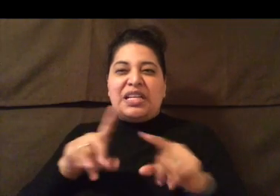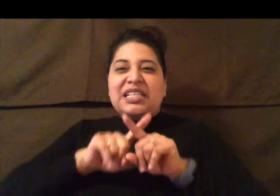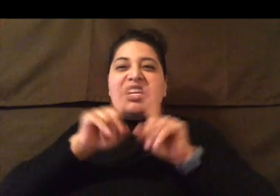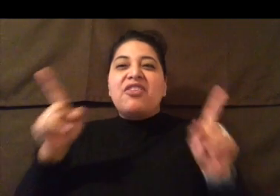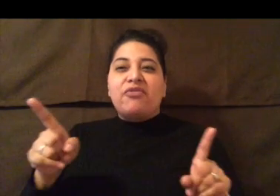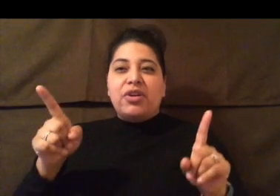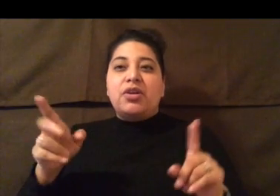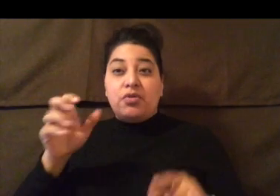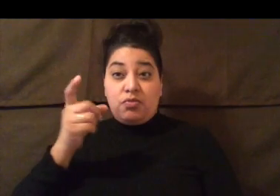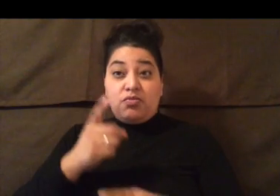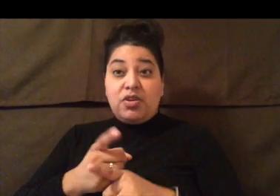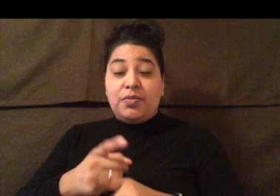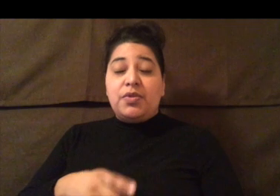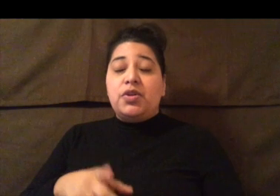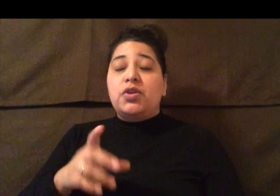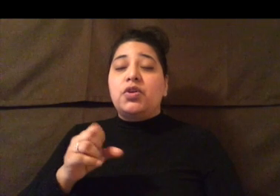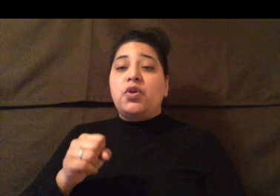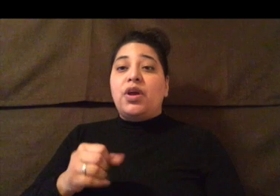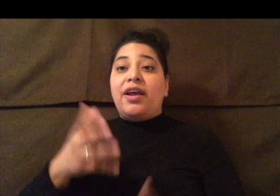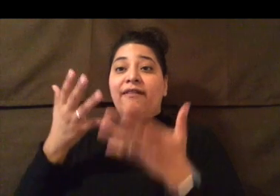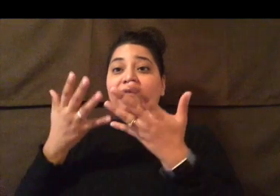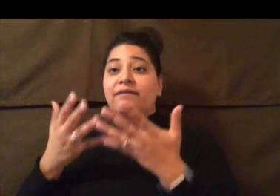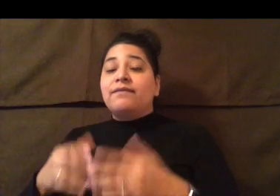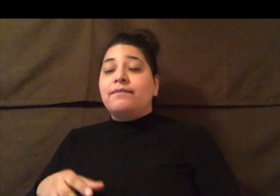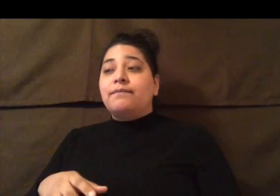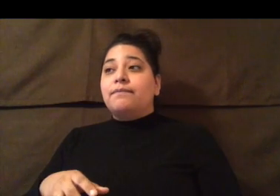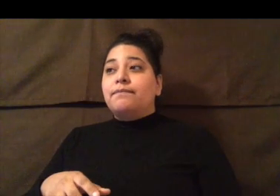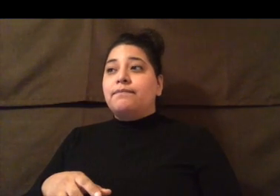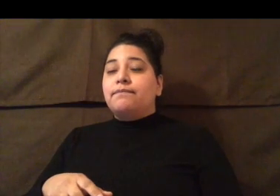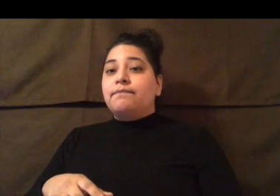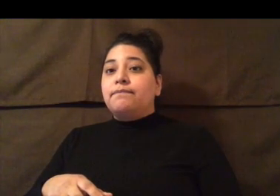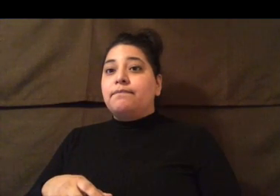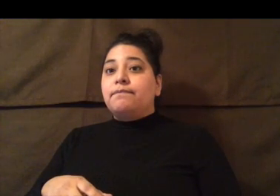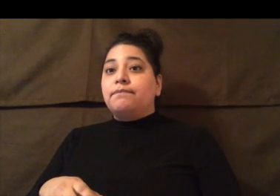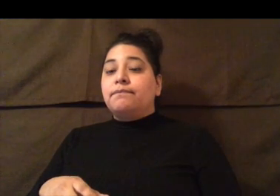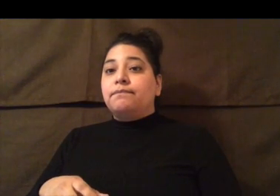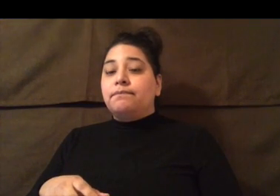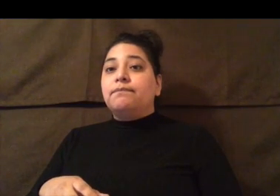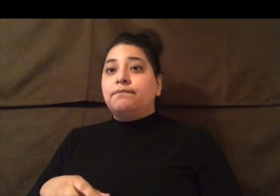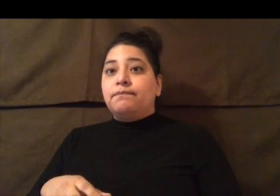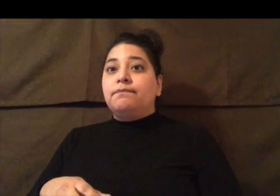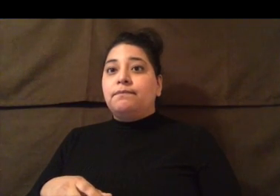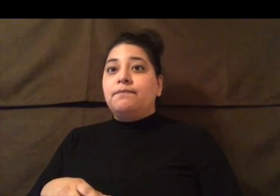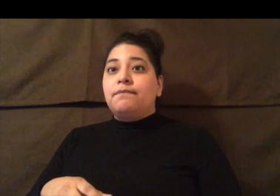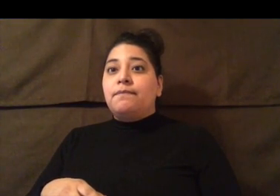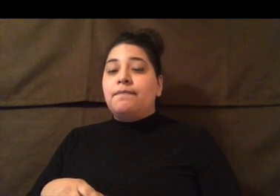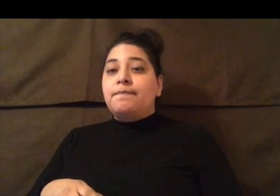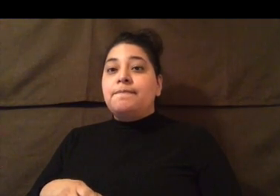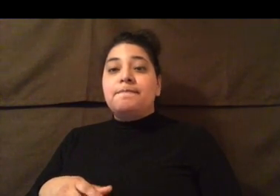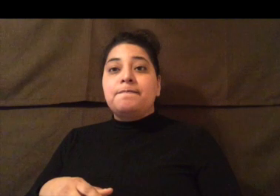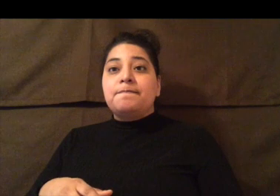we're going to be doing it a little bit differently, okay? Hit our end time. Uh-oh.